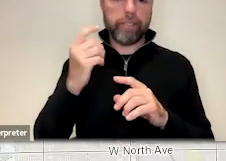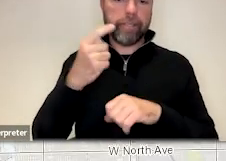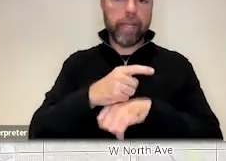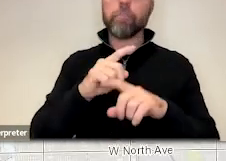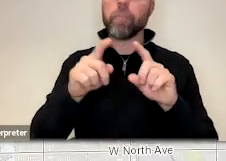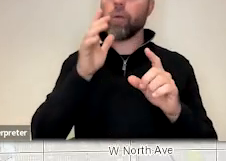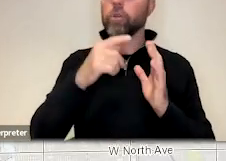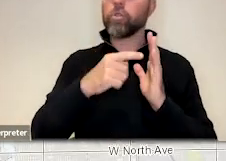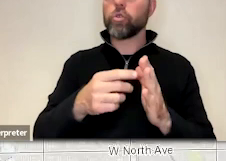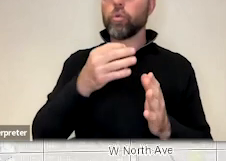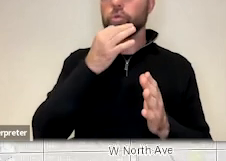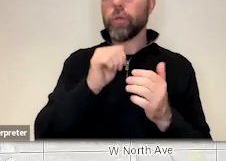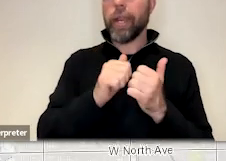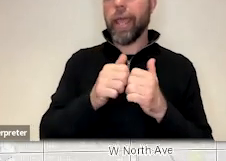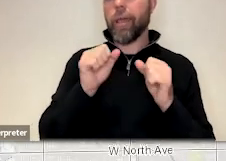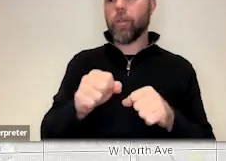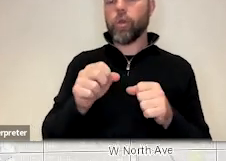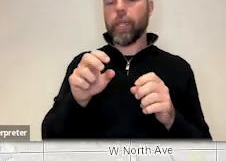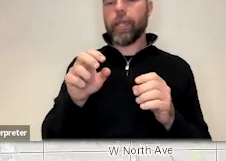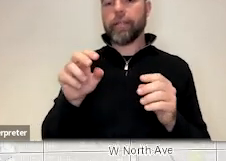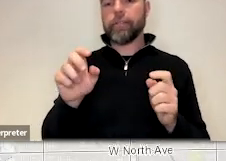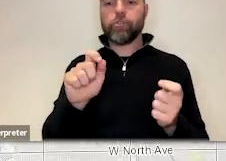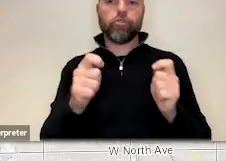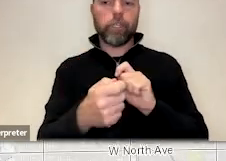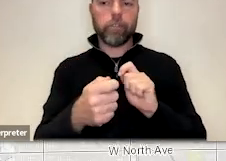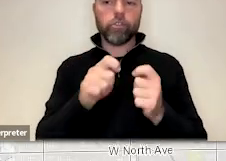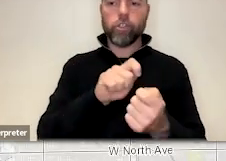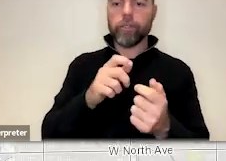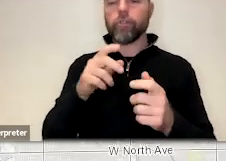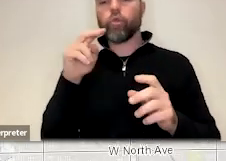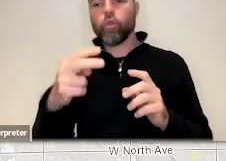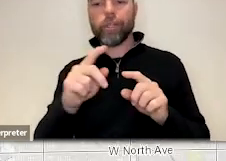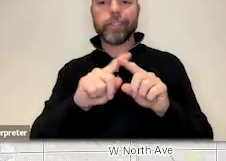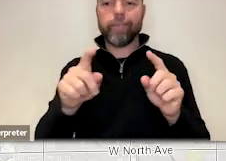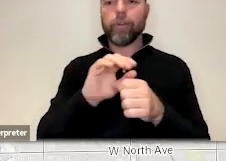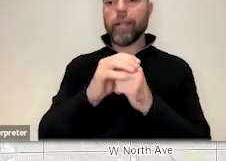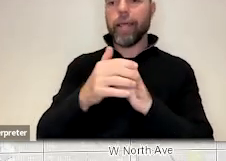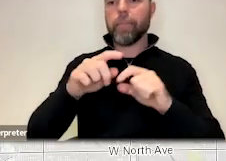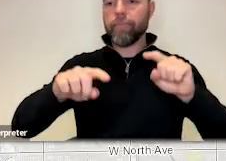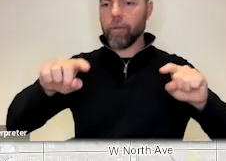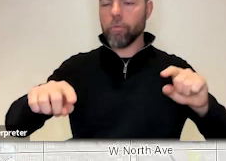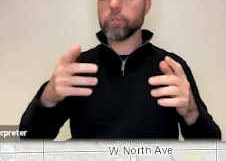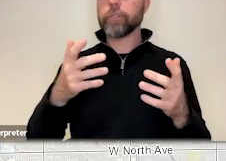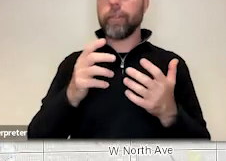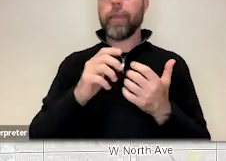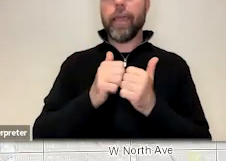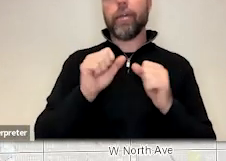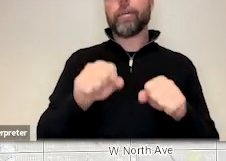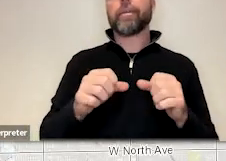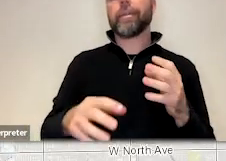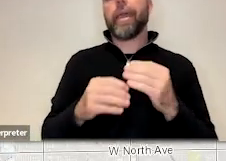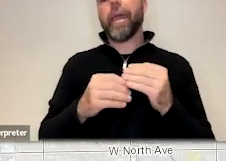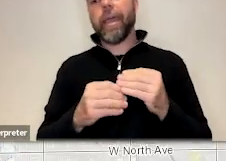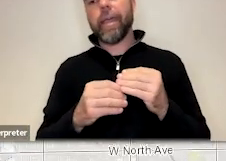minute how we can swap that around and how we can look at different climate variables and how we can add and